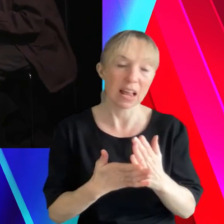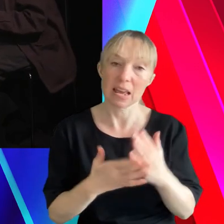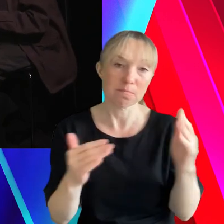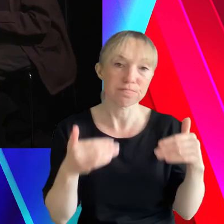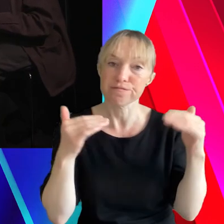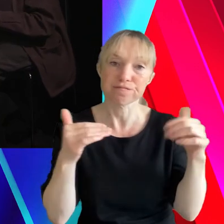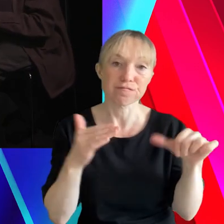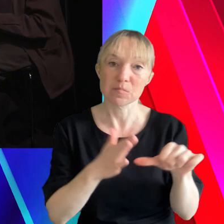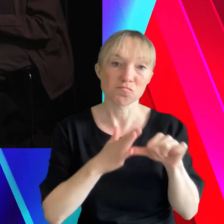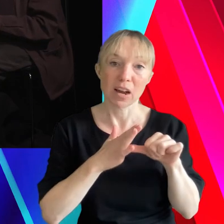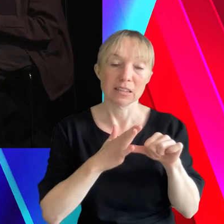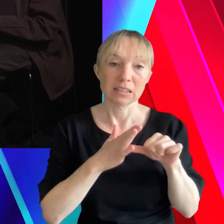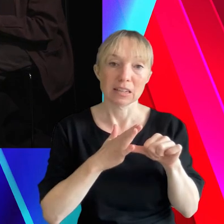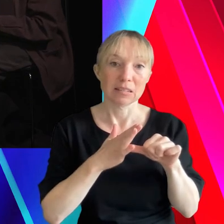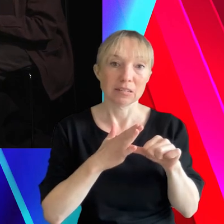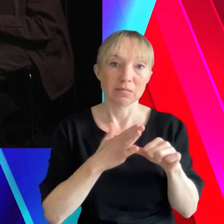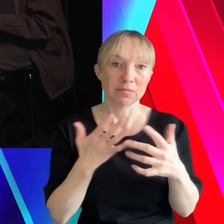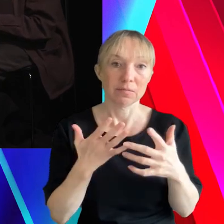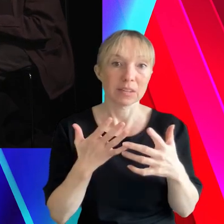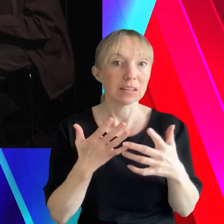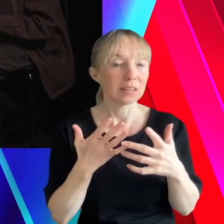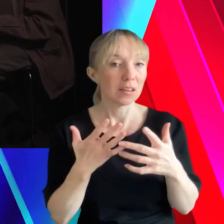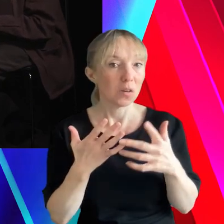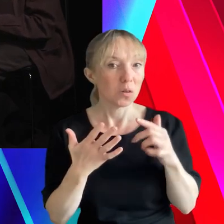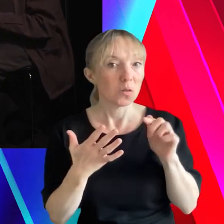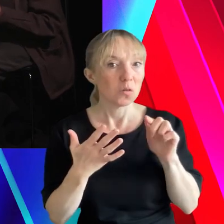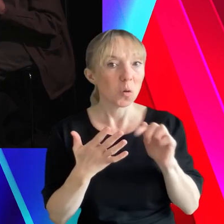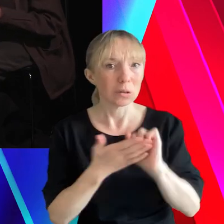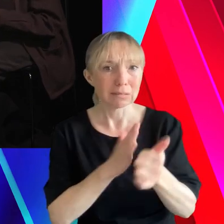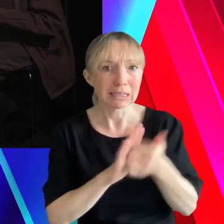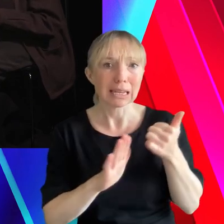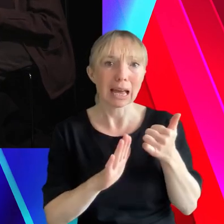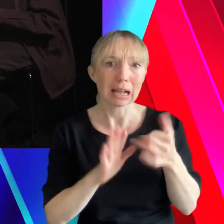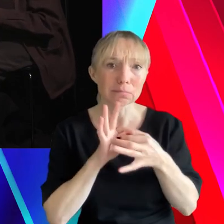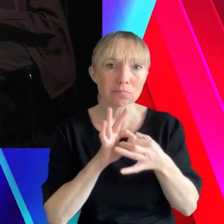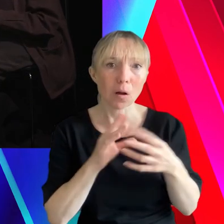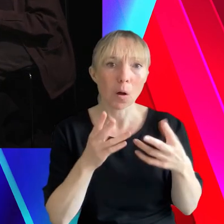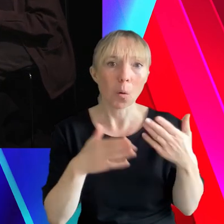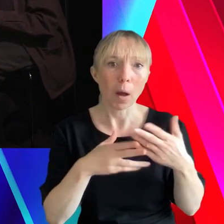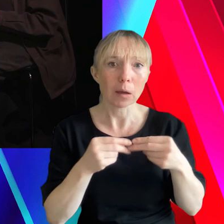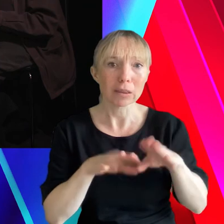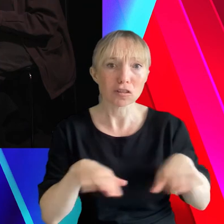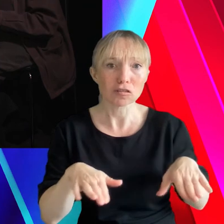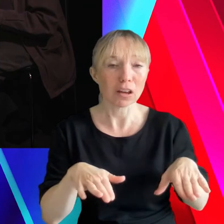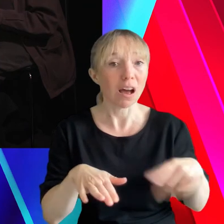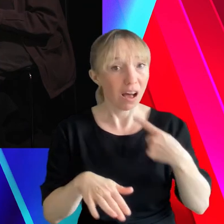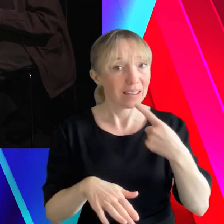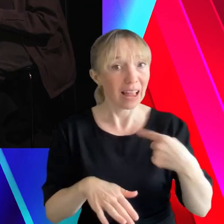anything, is your extraordinary ability to work with children. And I say that because I've spent a lifetime as a